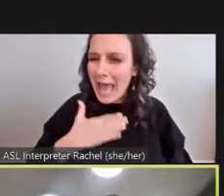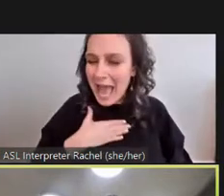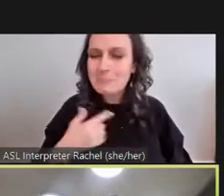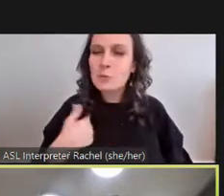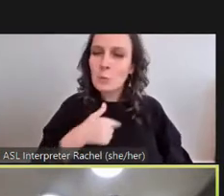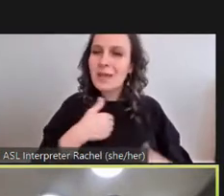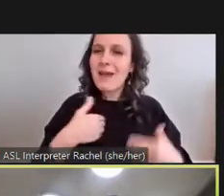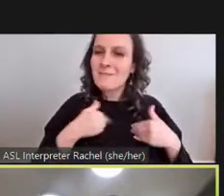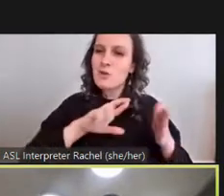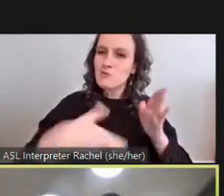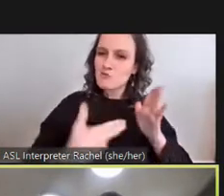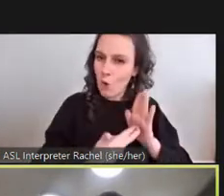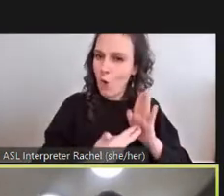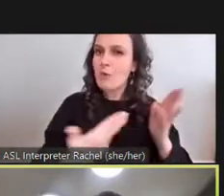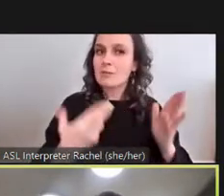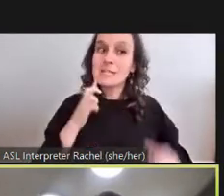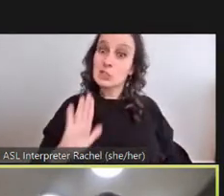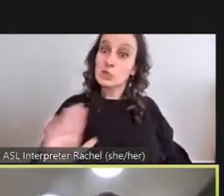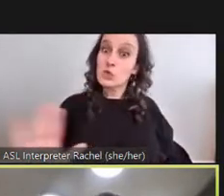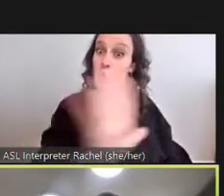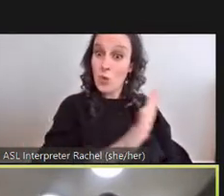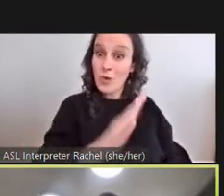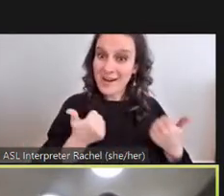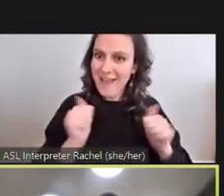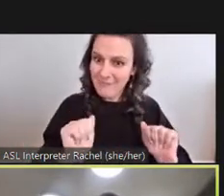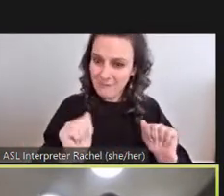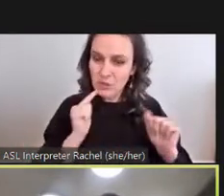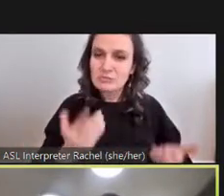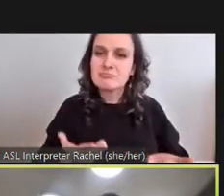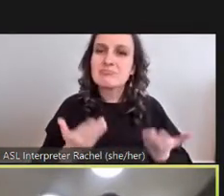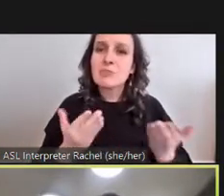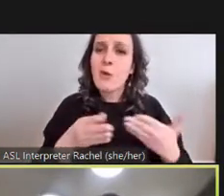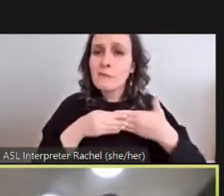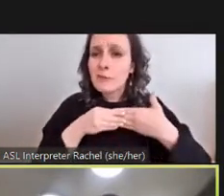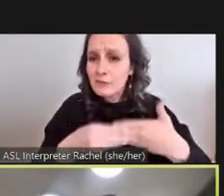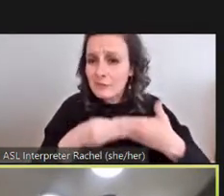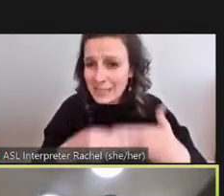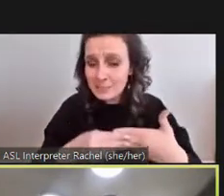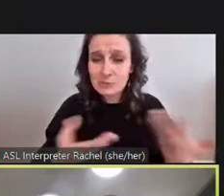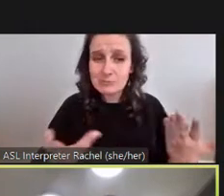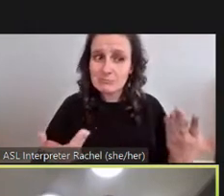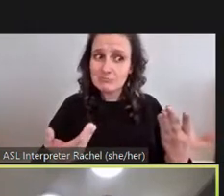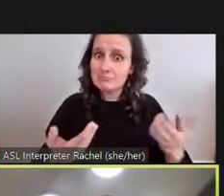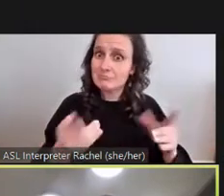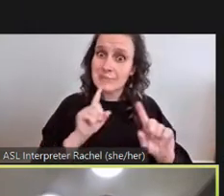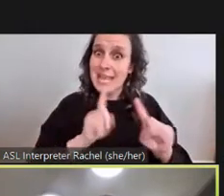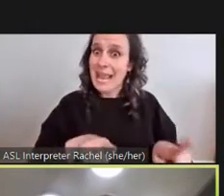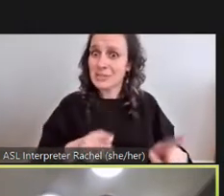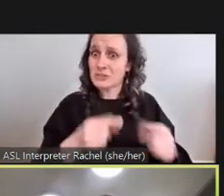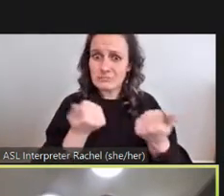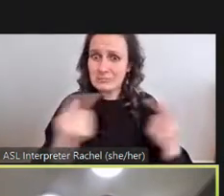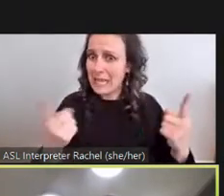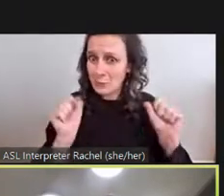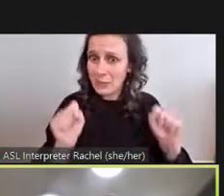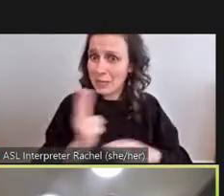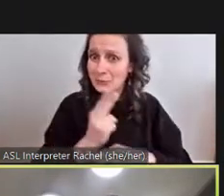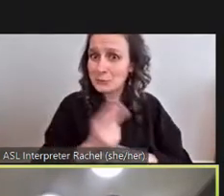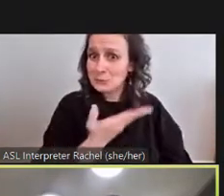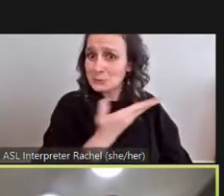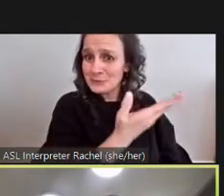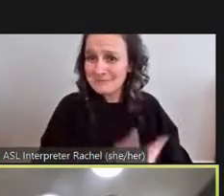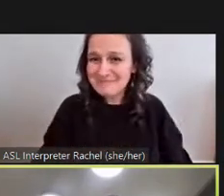role in your effort by offering a flexible solution that anyone can use.